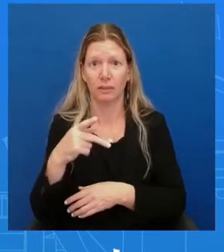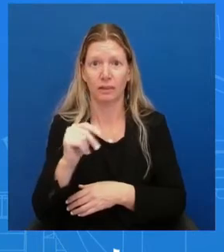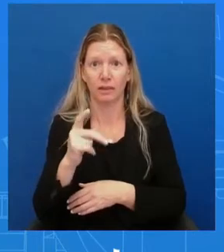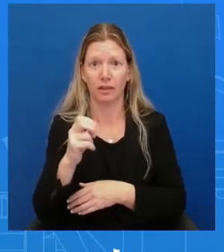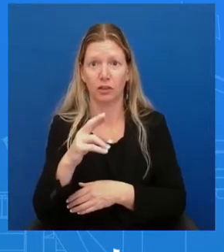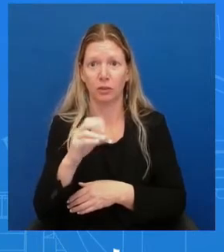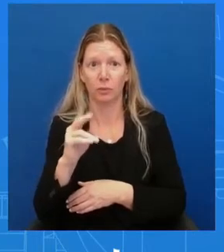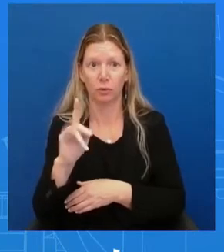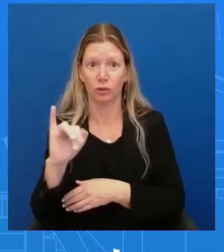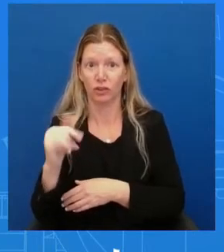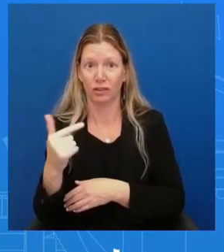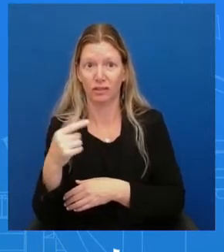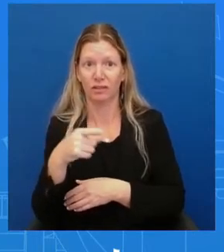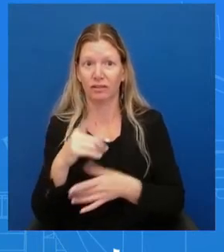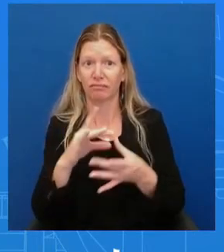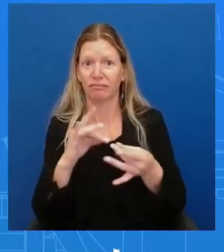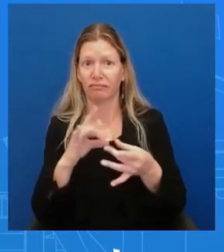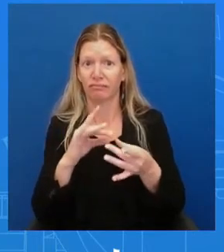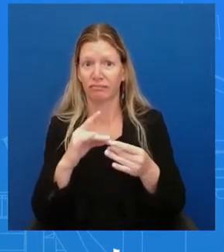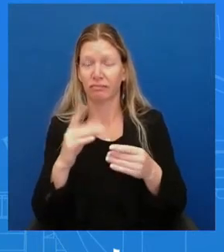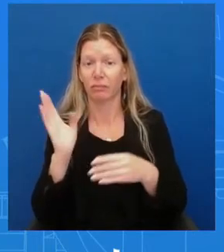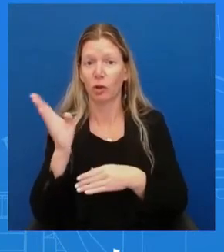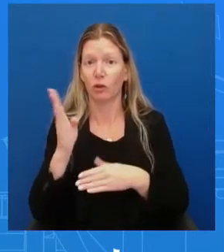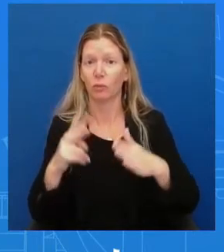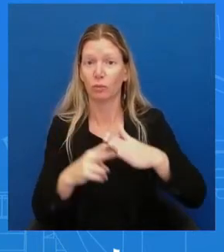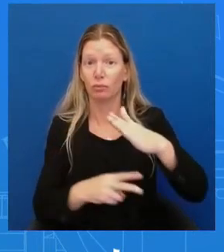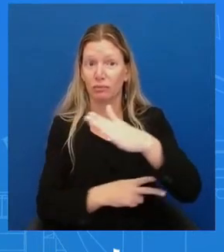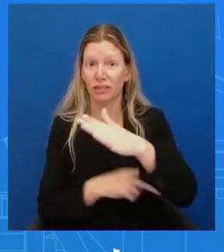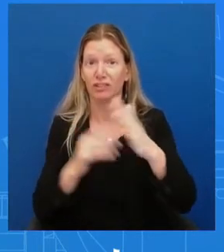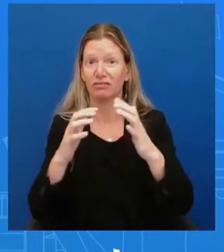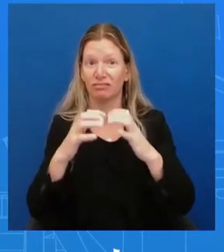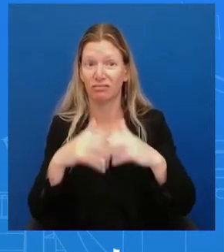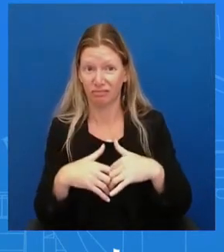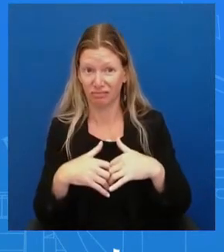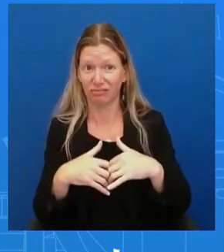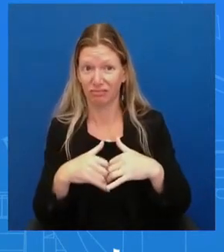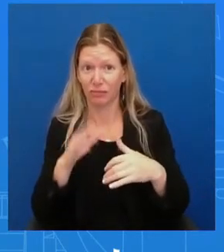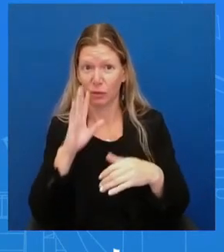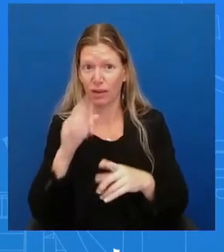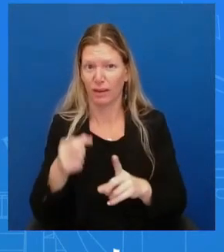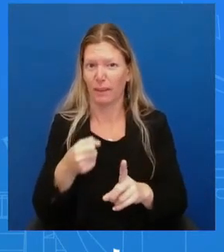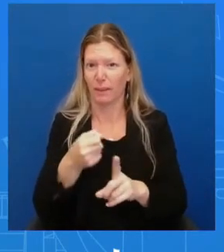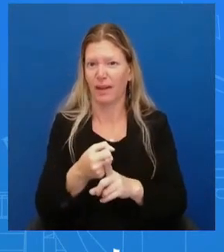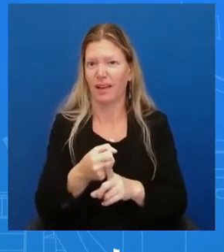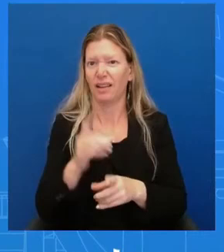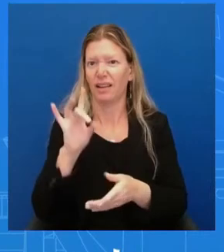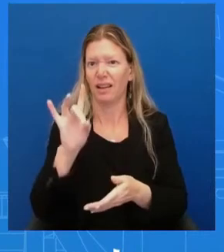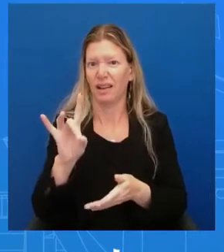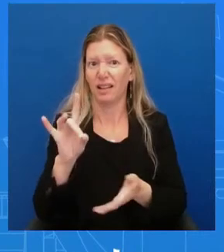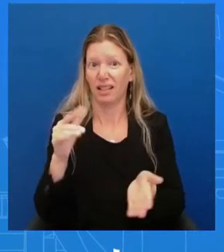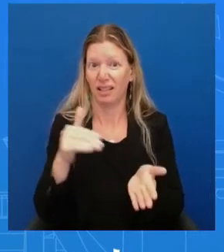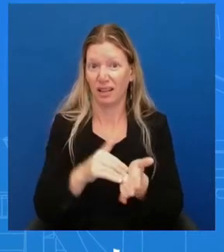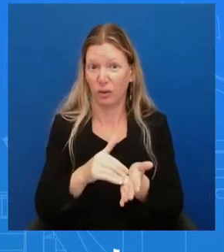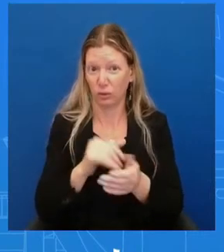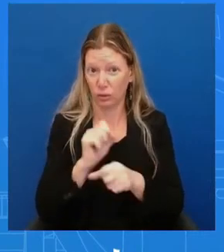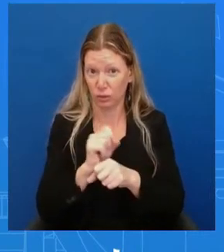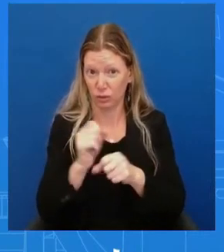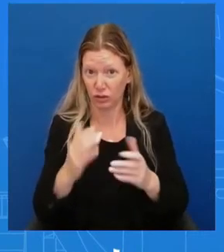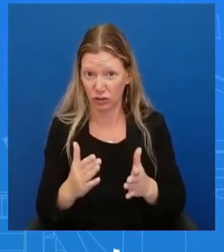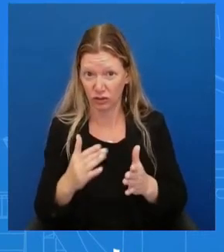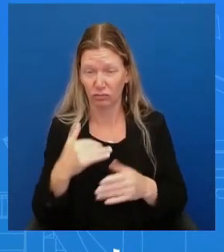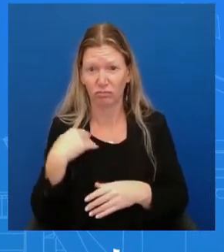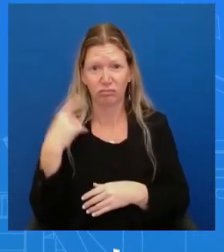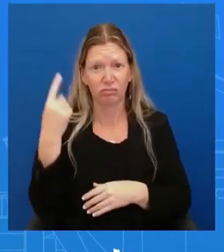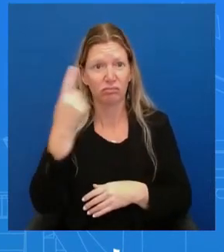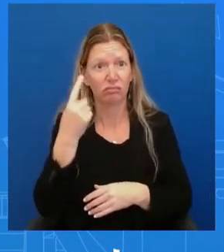collapse will be affecting 8,000 workers. I was wondering if the White House had any plans for these workers.